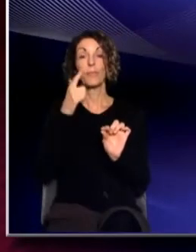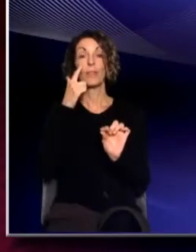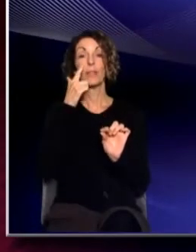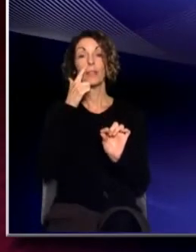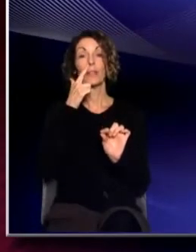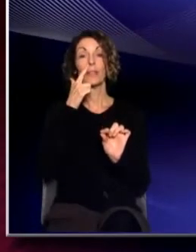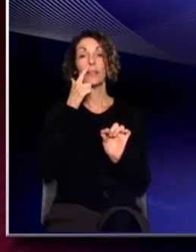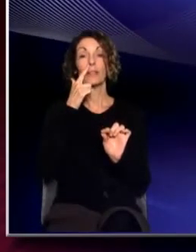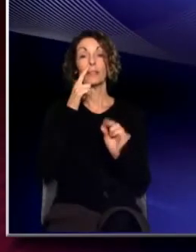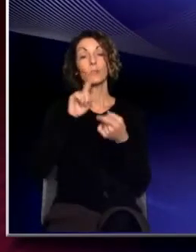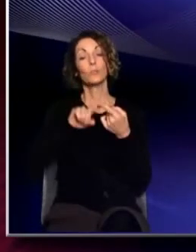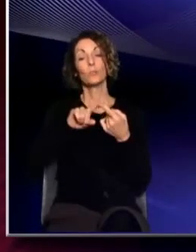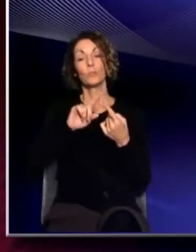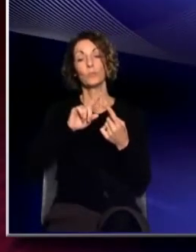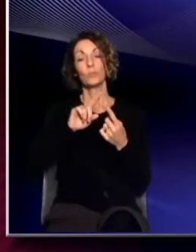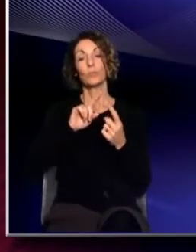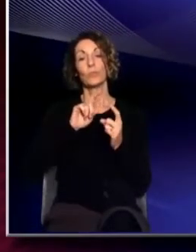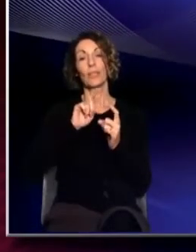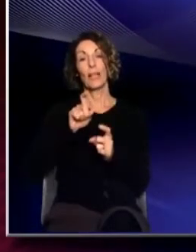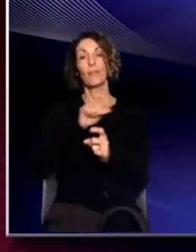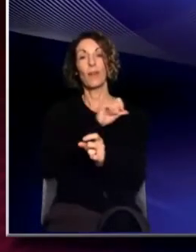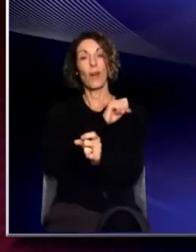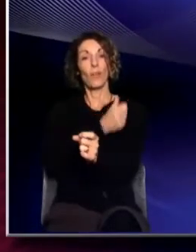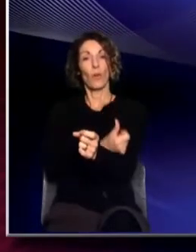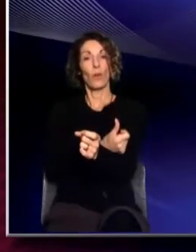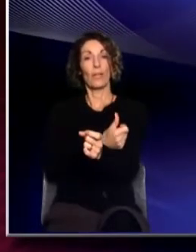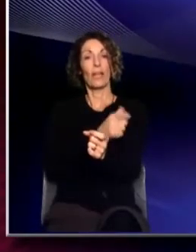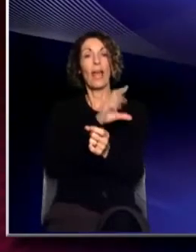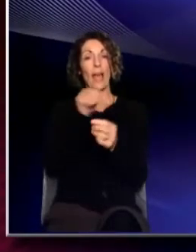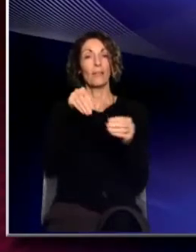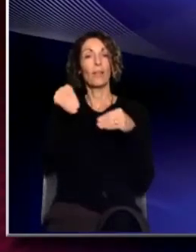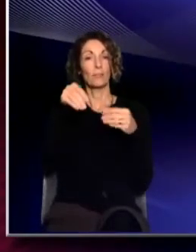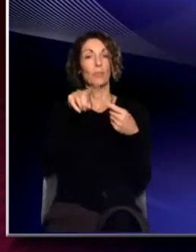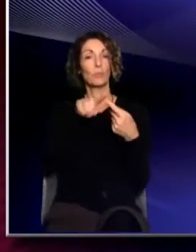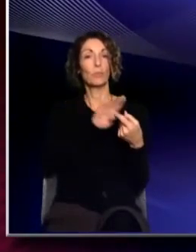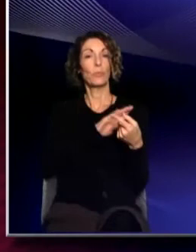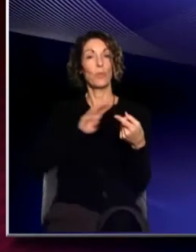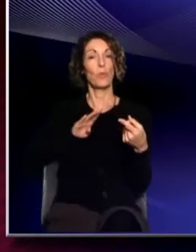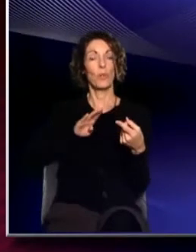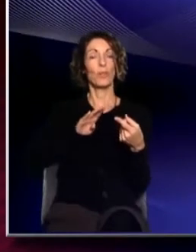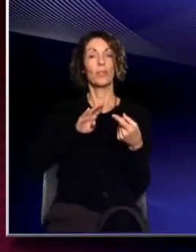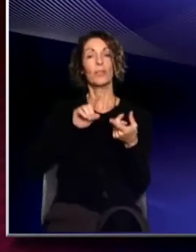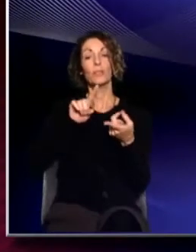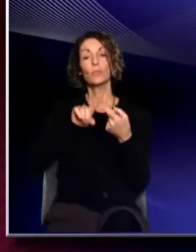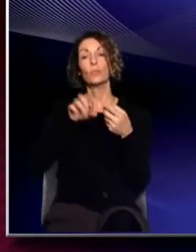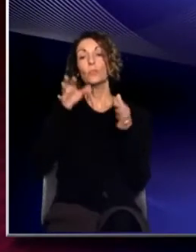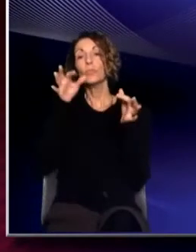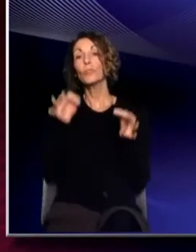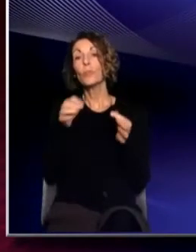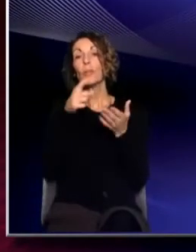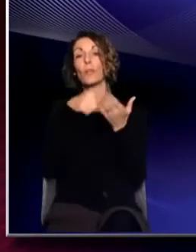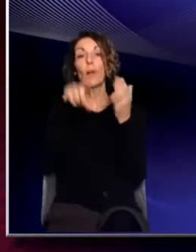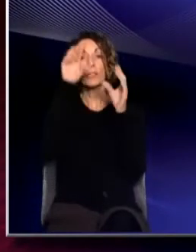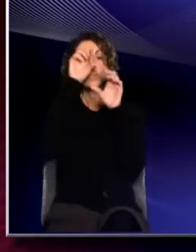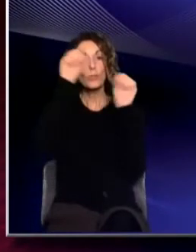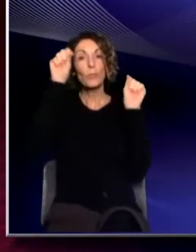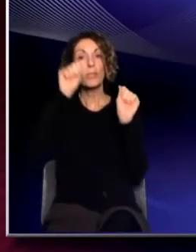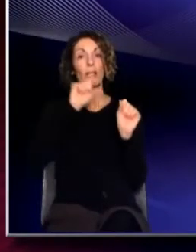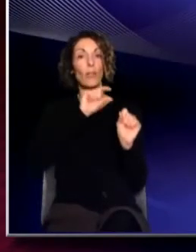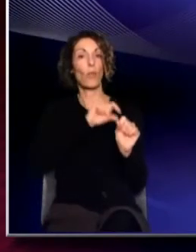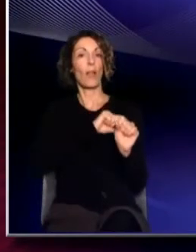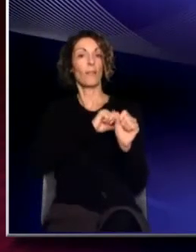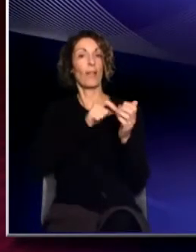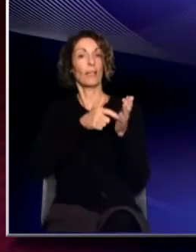order to grant the board the authority, the flexibility to determine what the superintendent qualifications